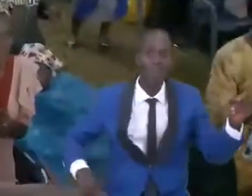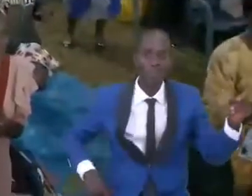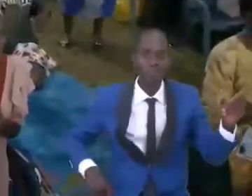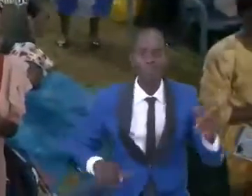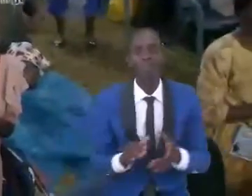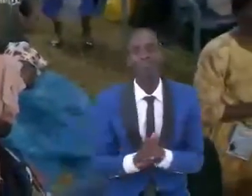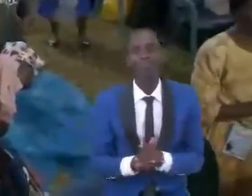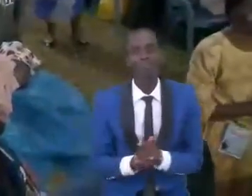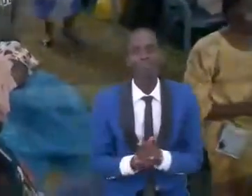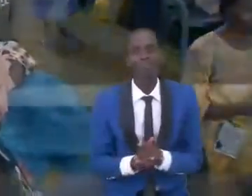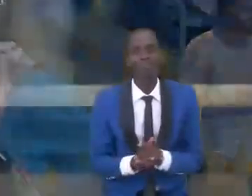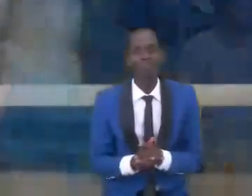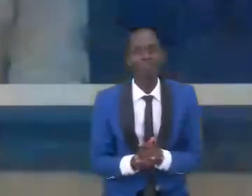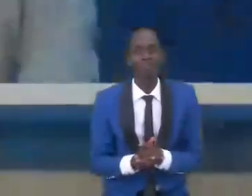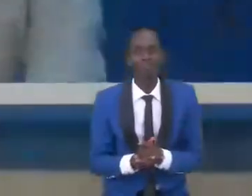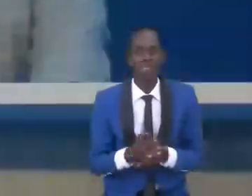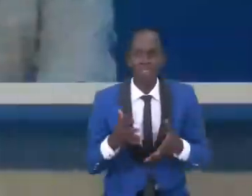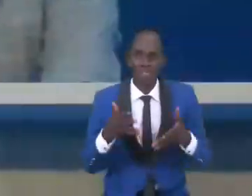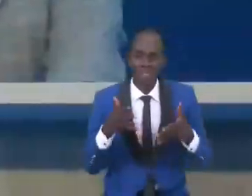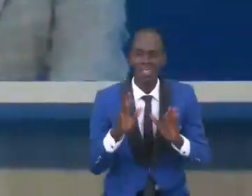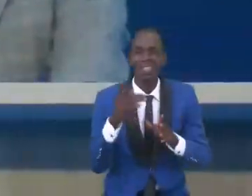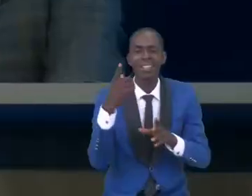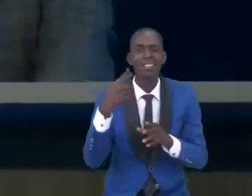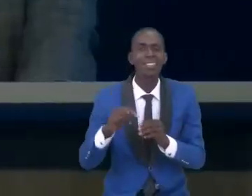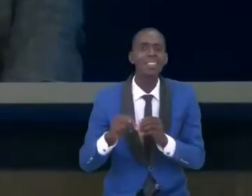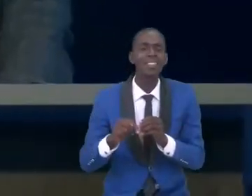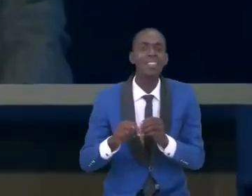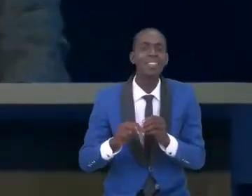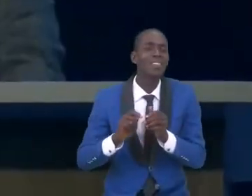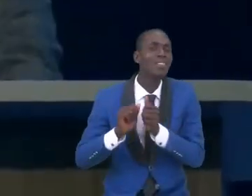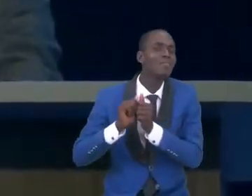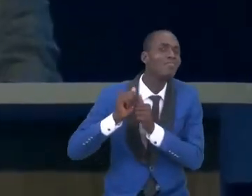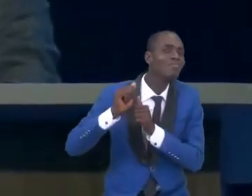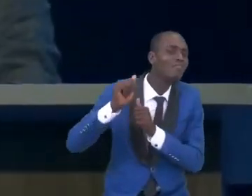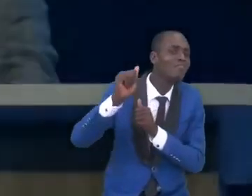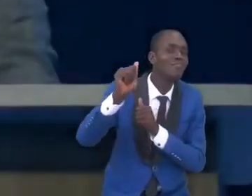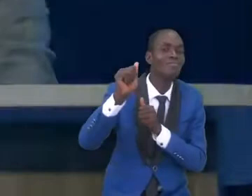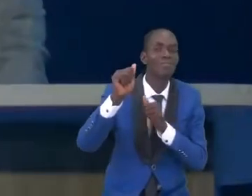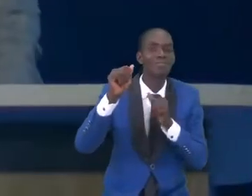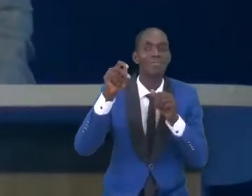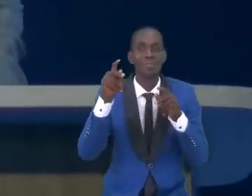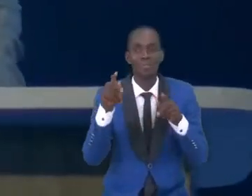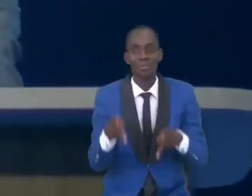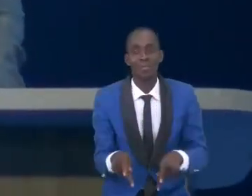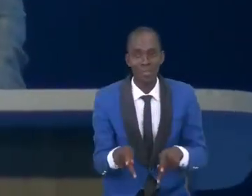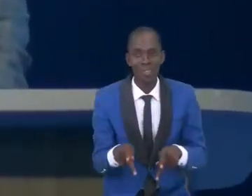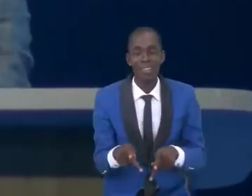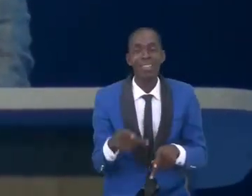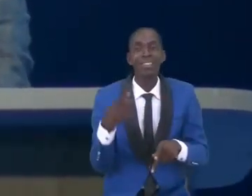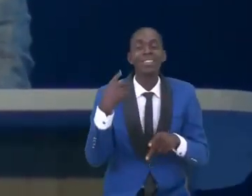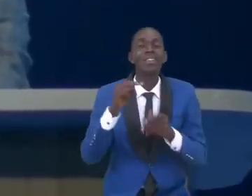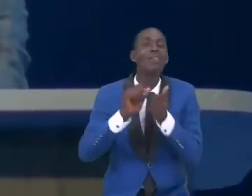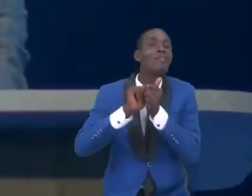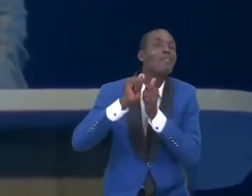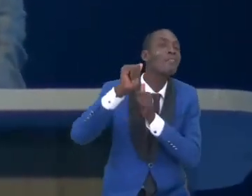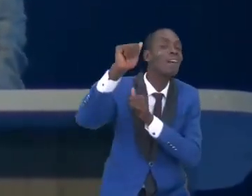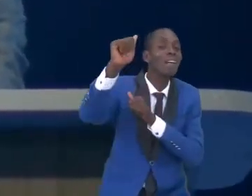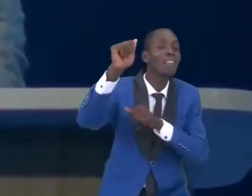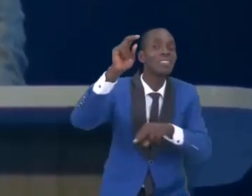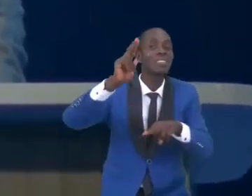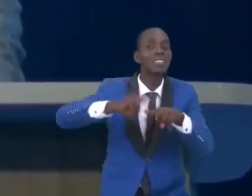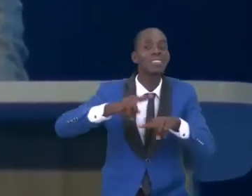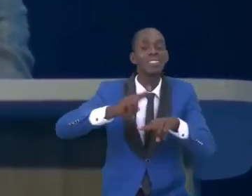Let the farthest person, the farthest line, the farthest seat at the